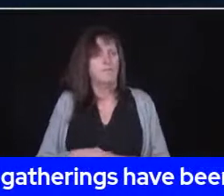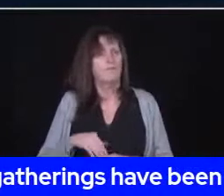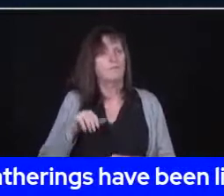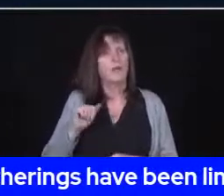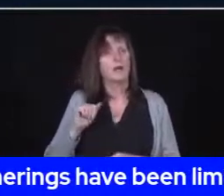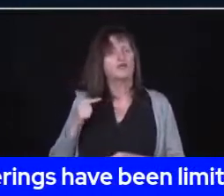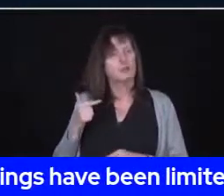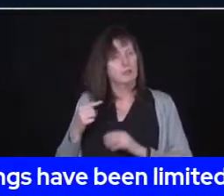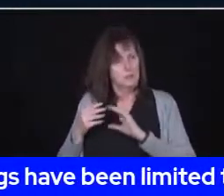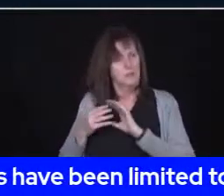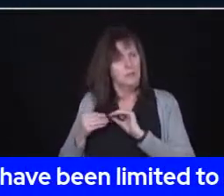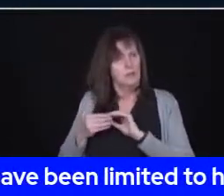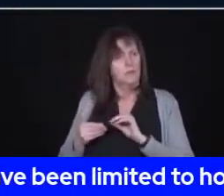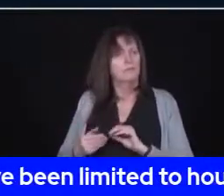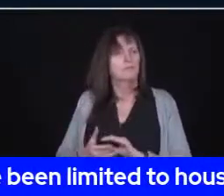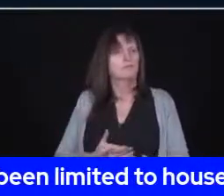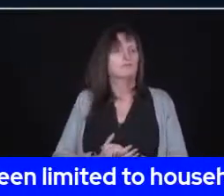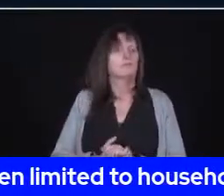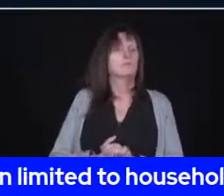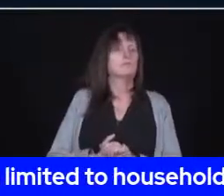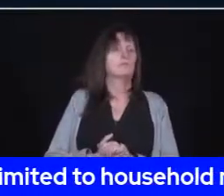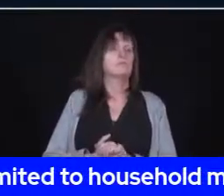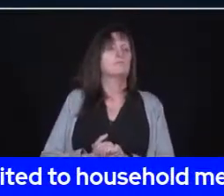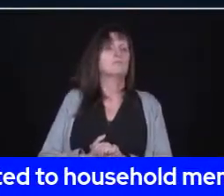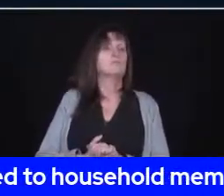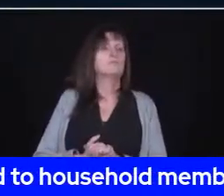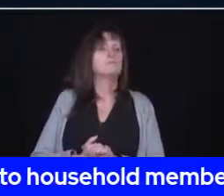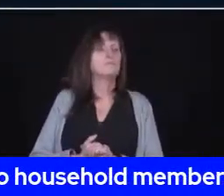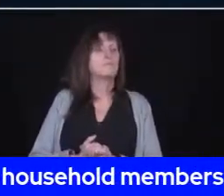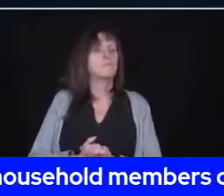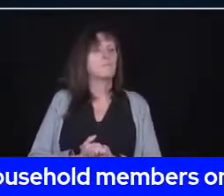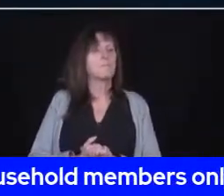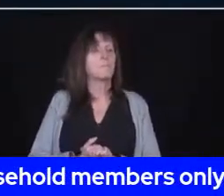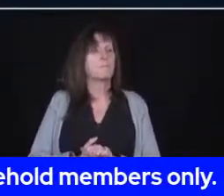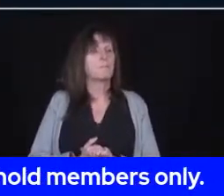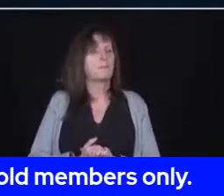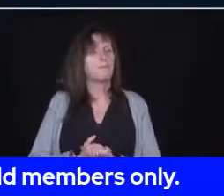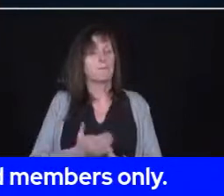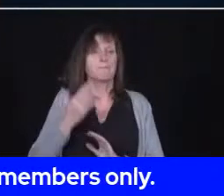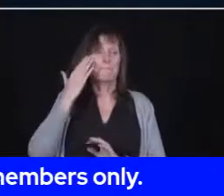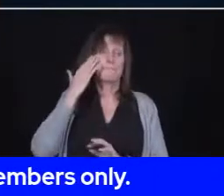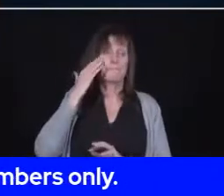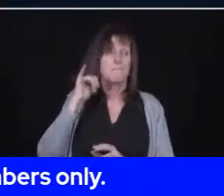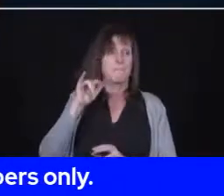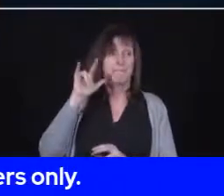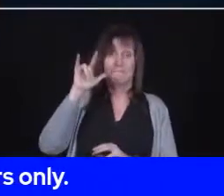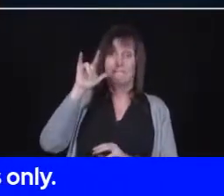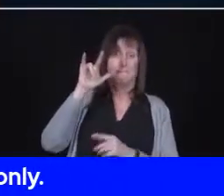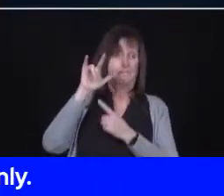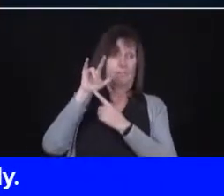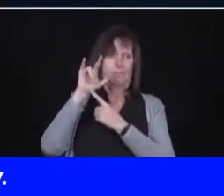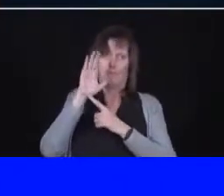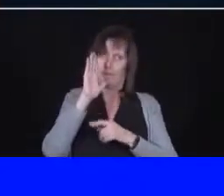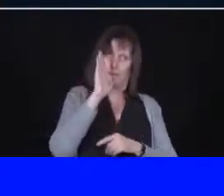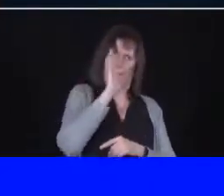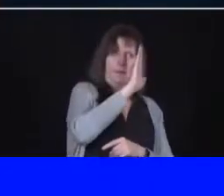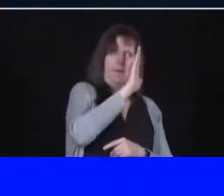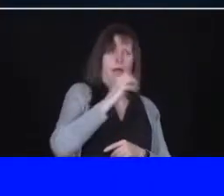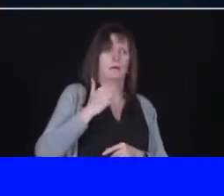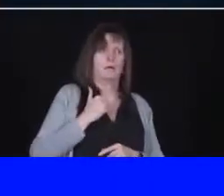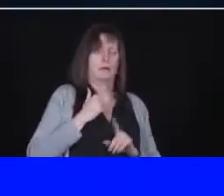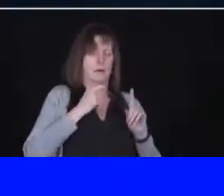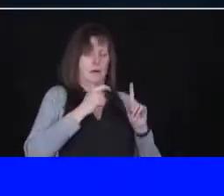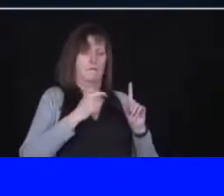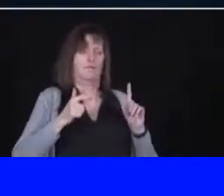So as you know, federal aviation is controlled by the Canadian government. We were successful